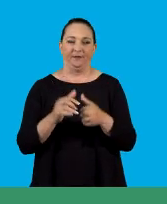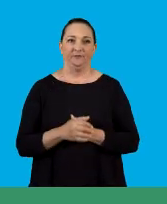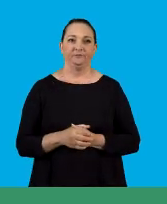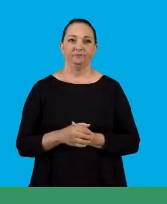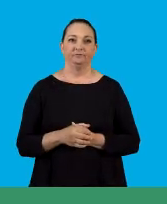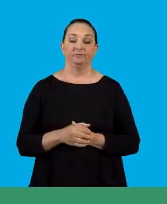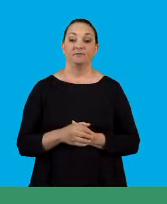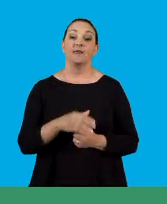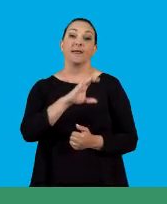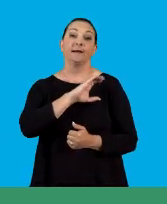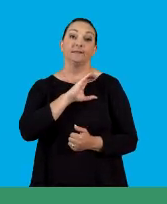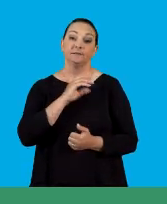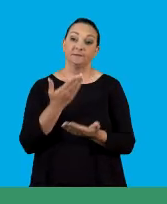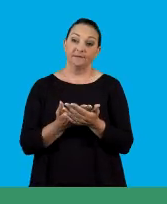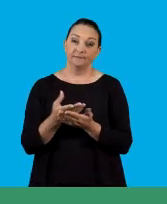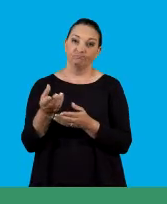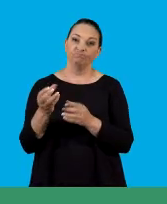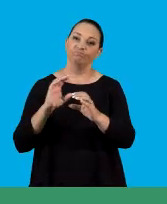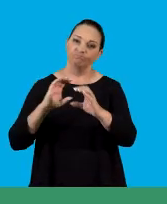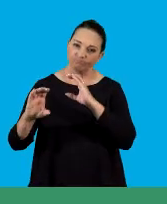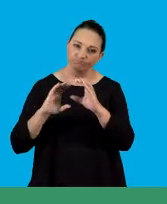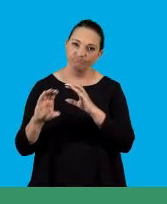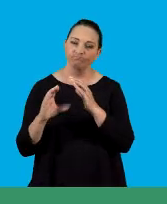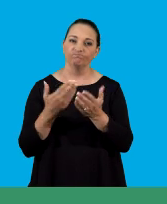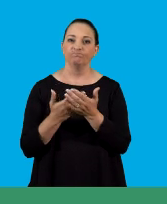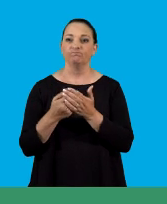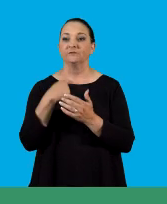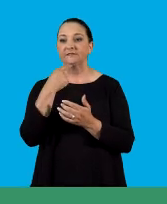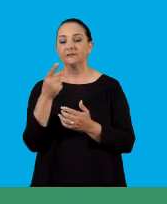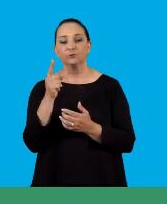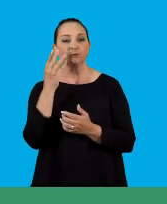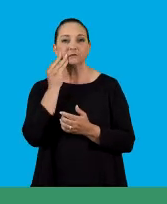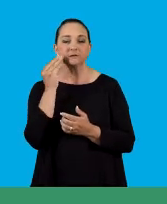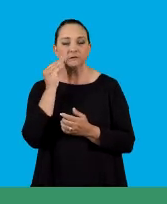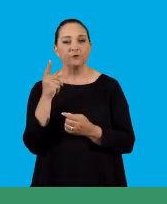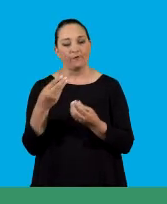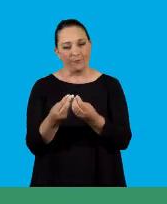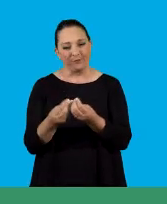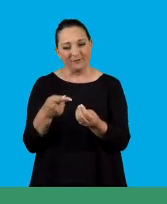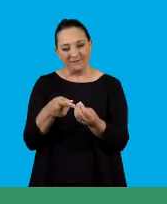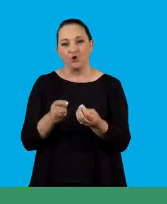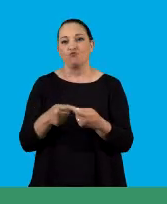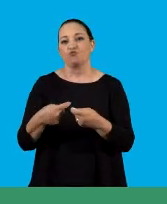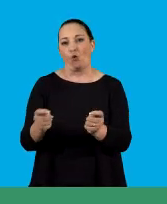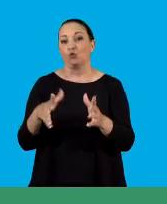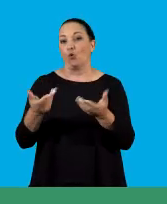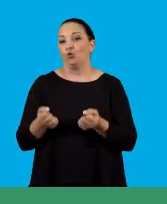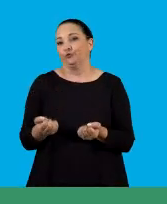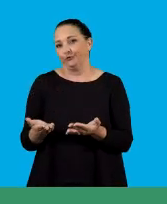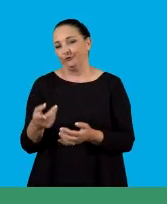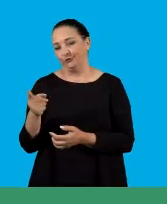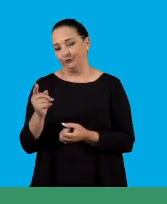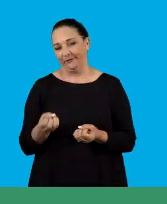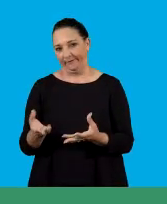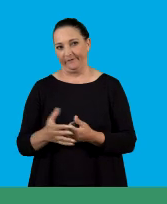communicating effectively with customers to get feedback about their experiences of the products sold and services rendered. And